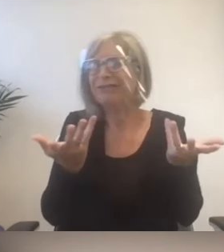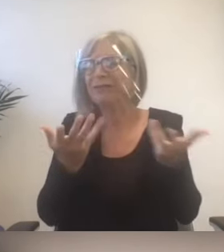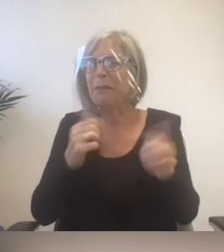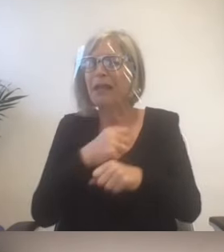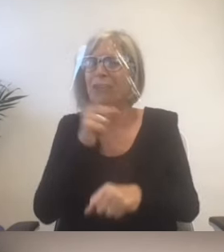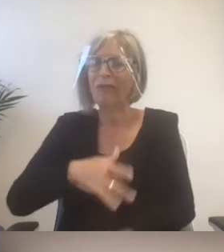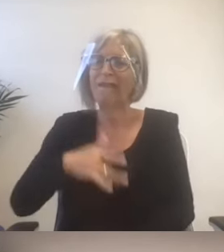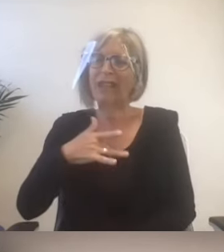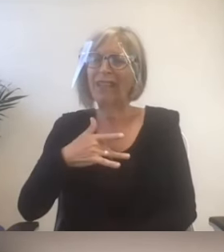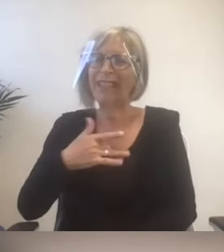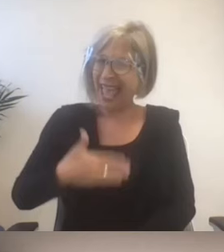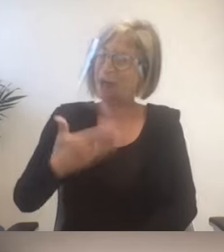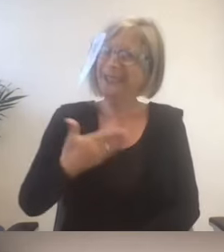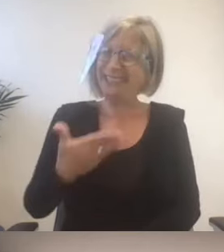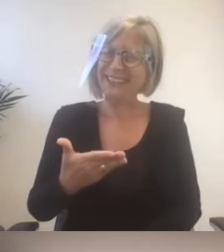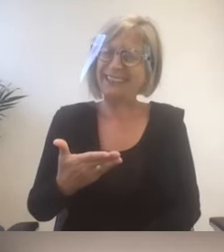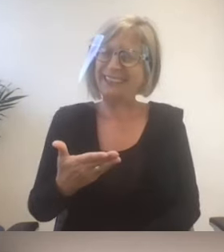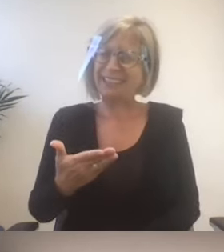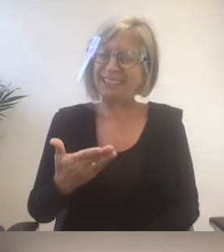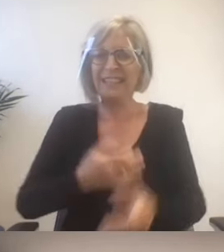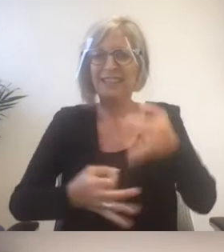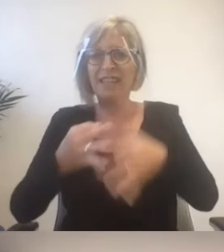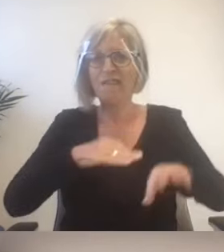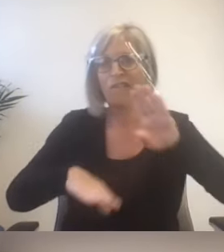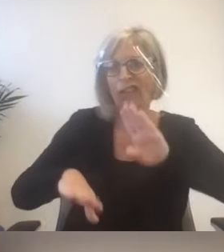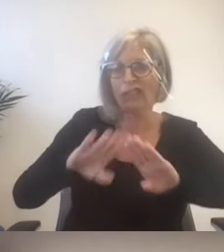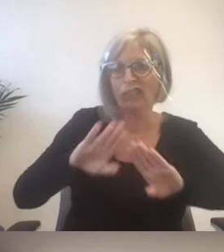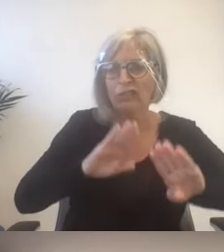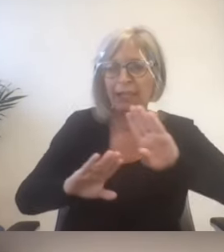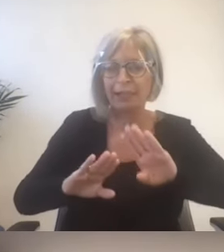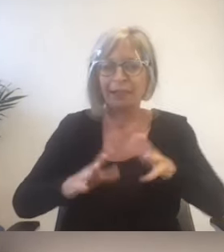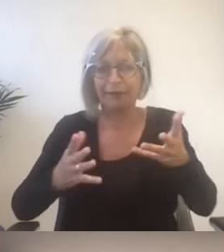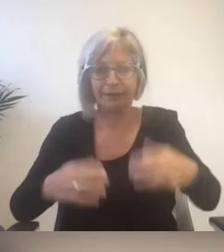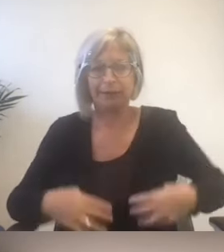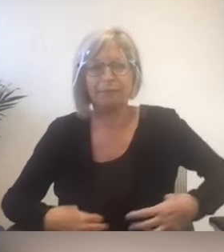you feel, happy, would give you a little bit of serotonin.